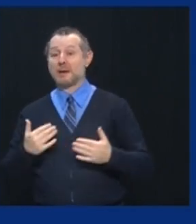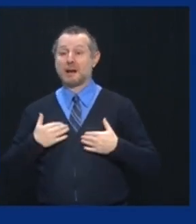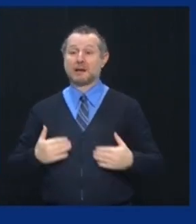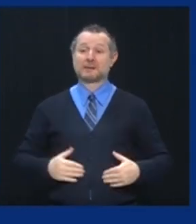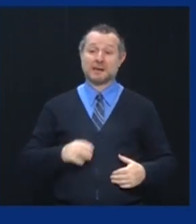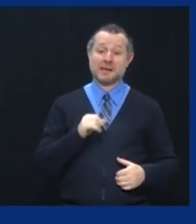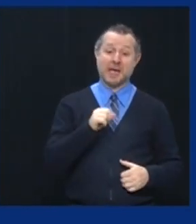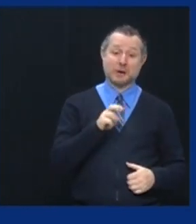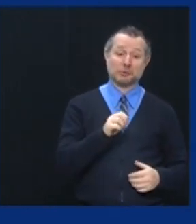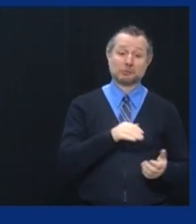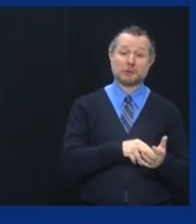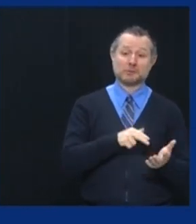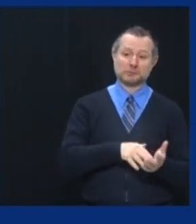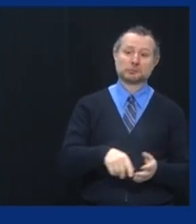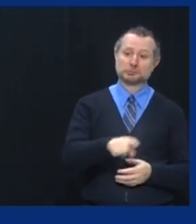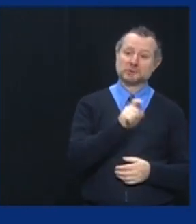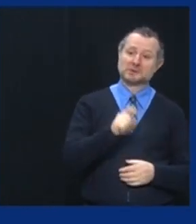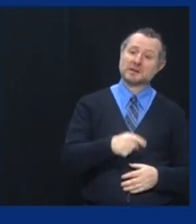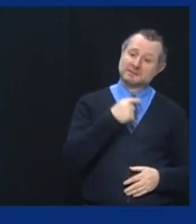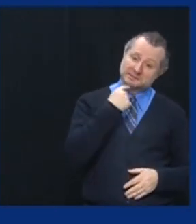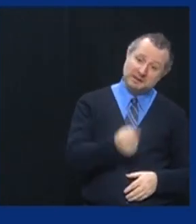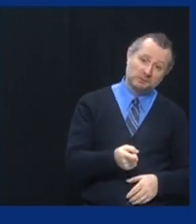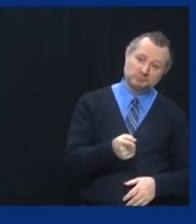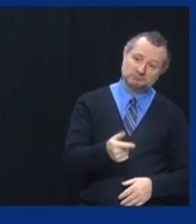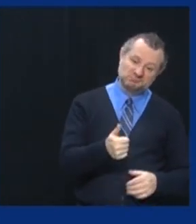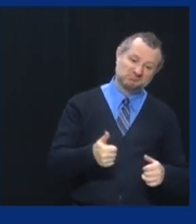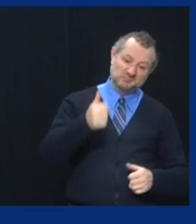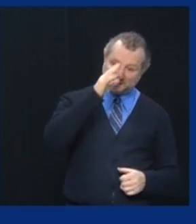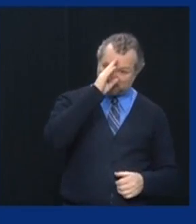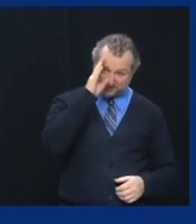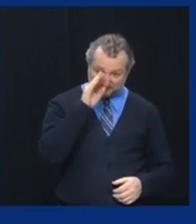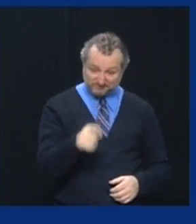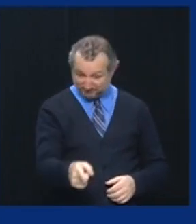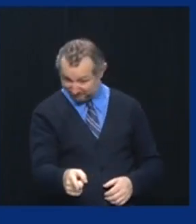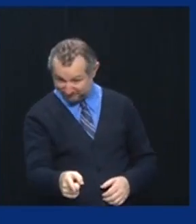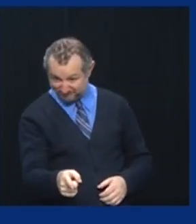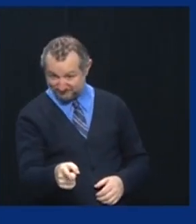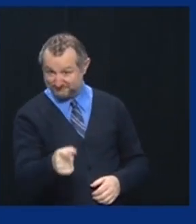healthcare employee, you